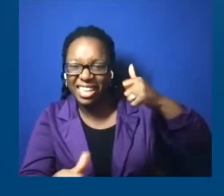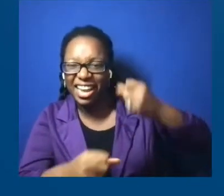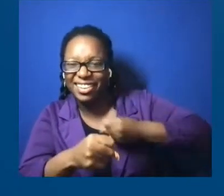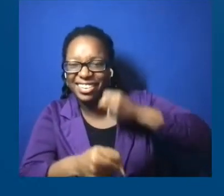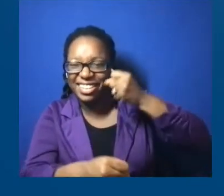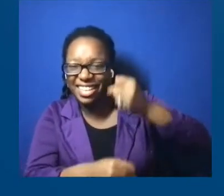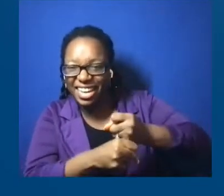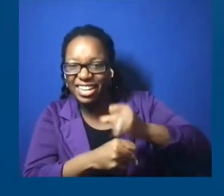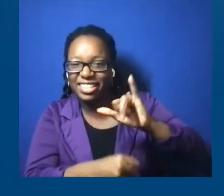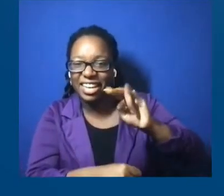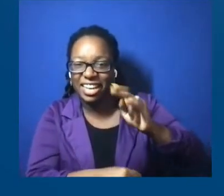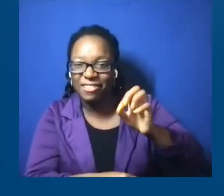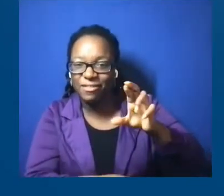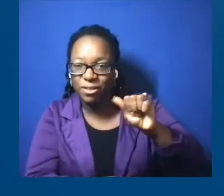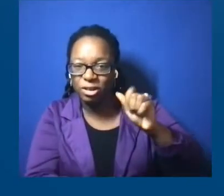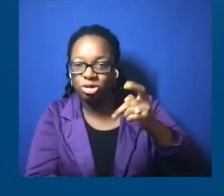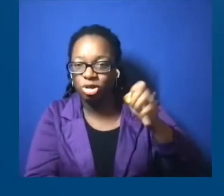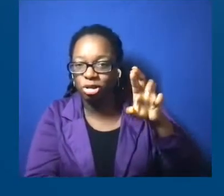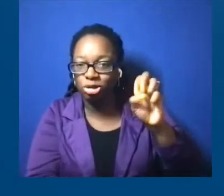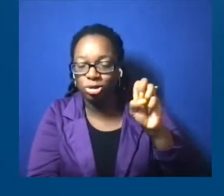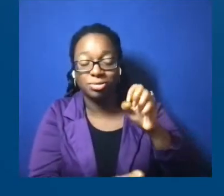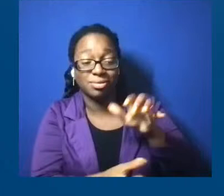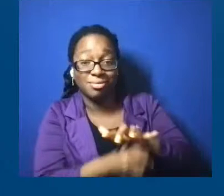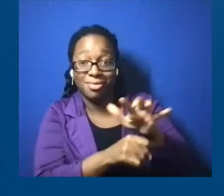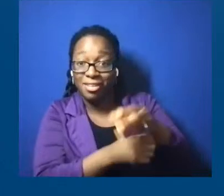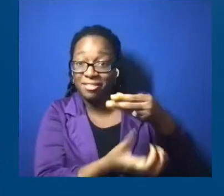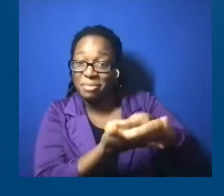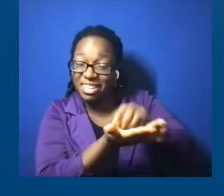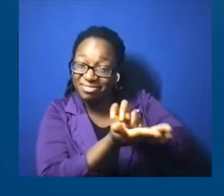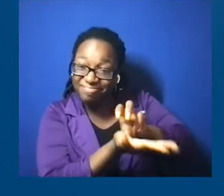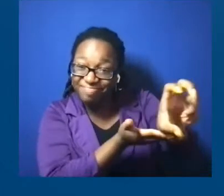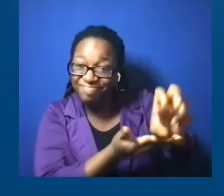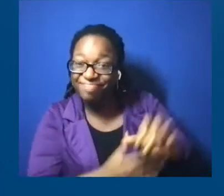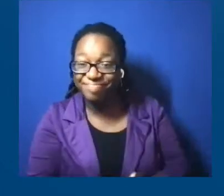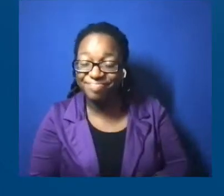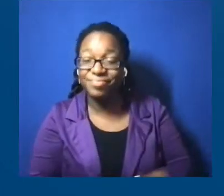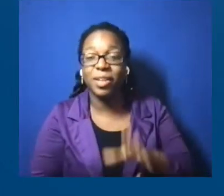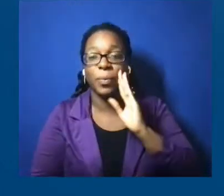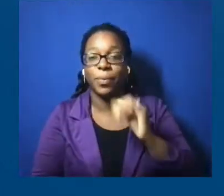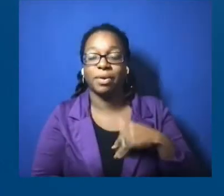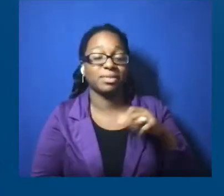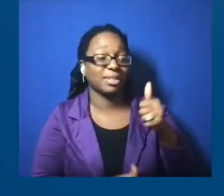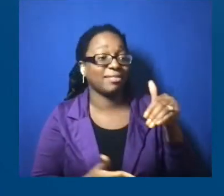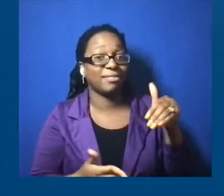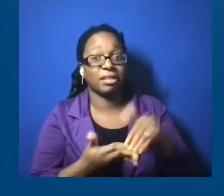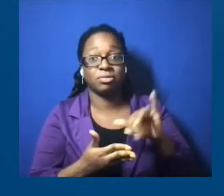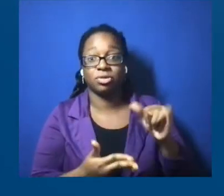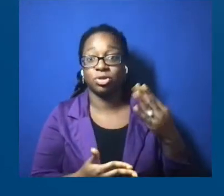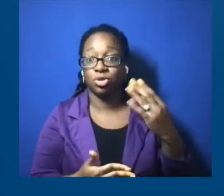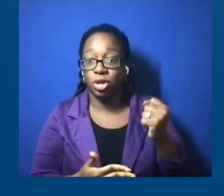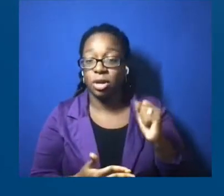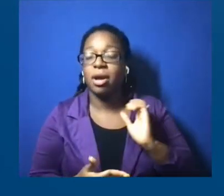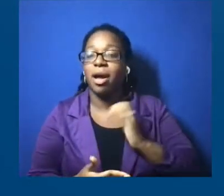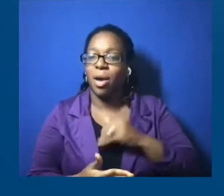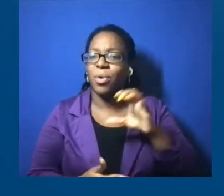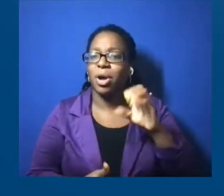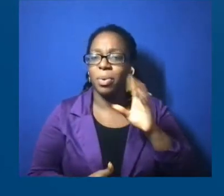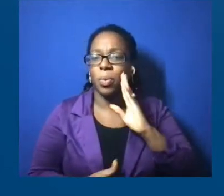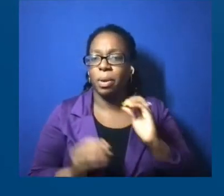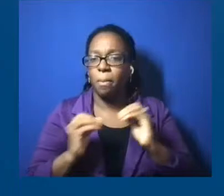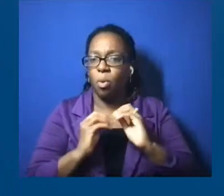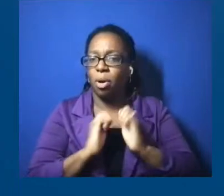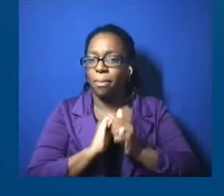decade. We're going to create tens of thousands of jobs and making our companies more competitive worldwide. At the same